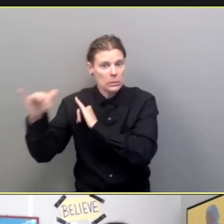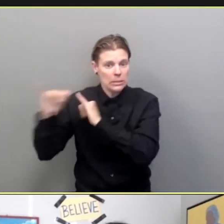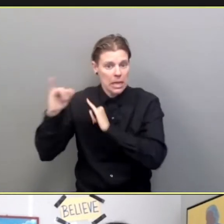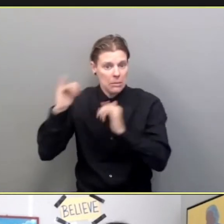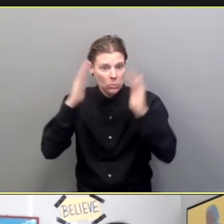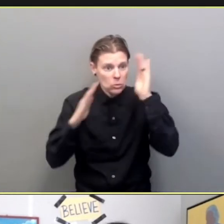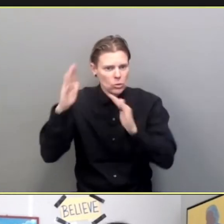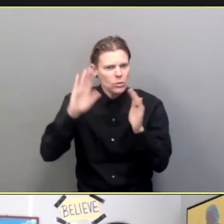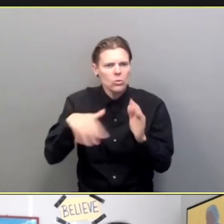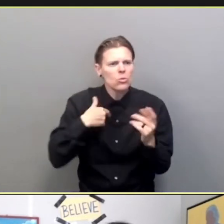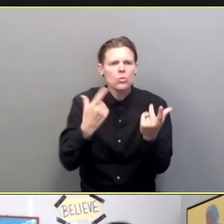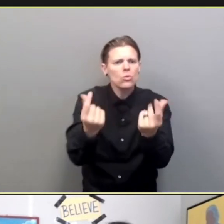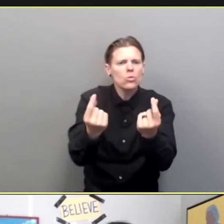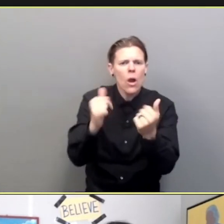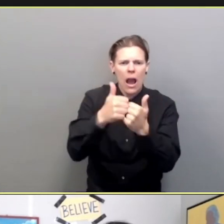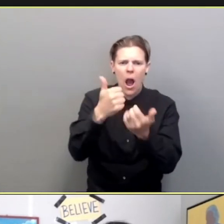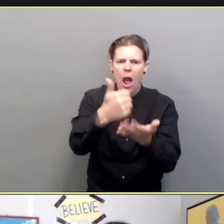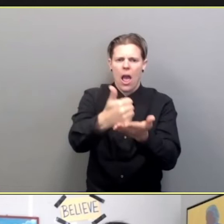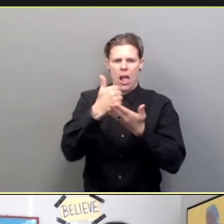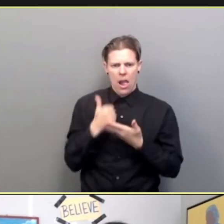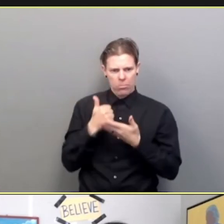out with that supply issue?